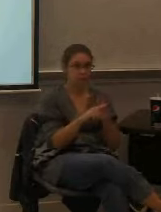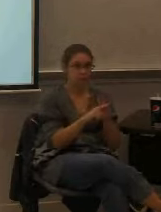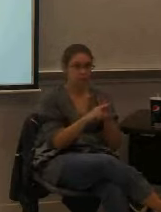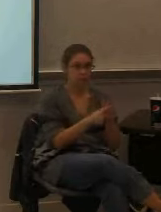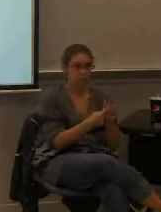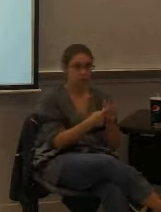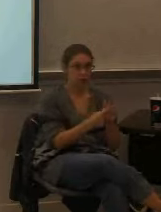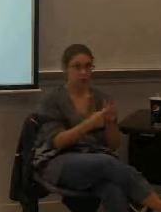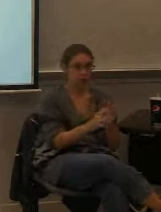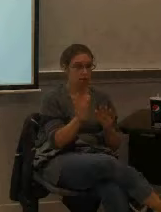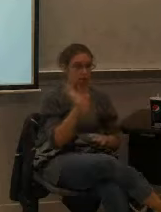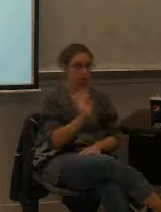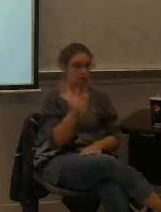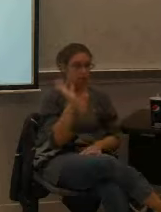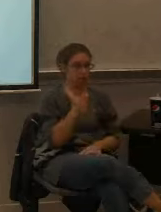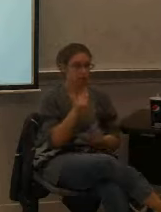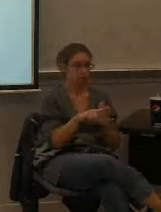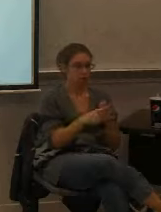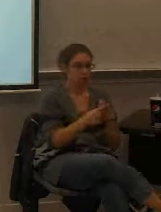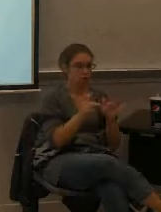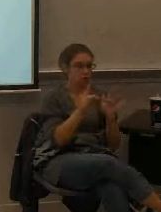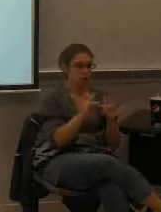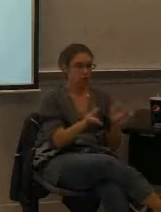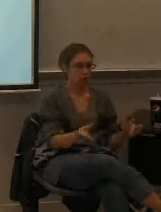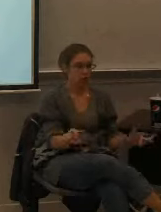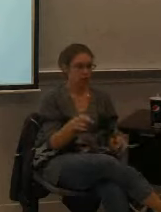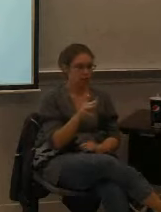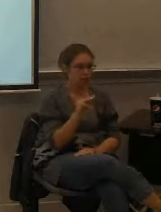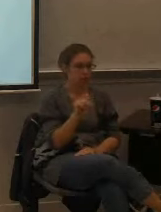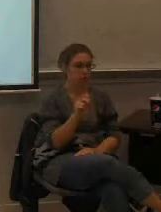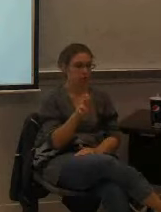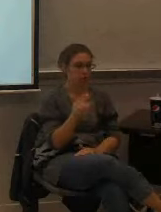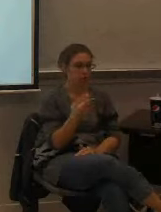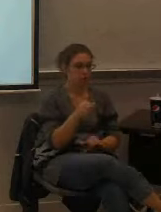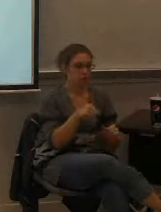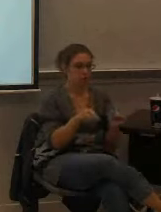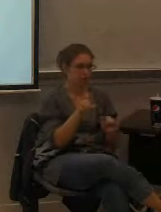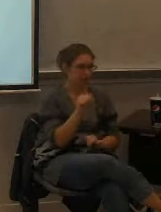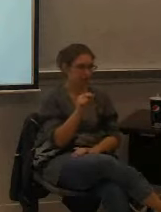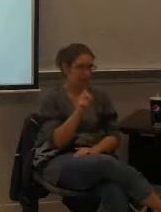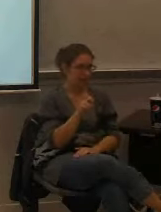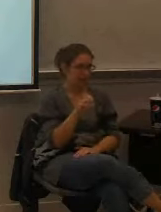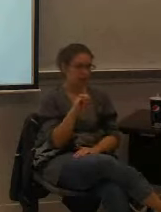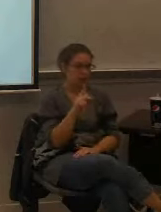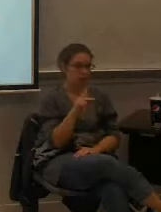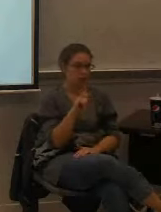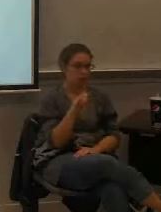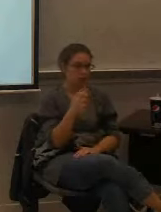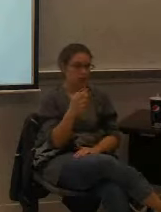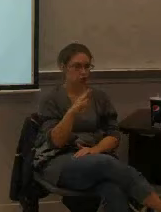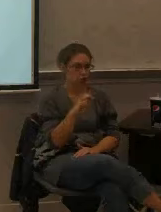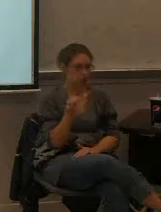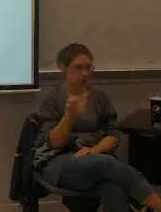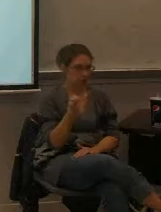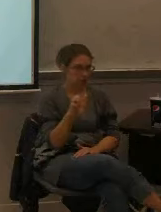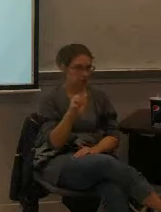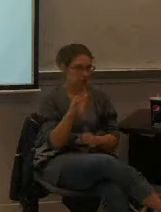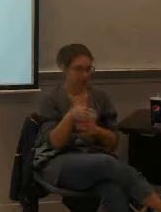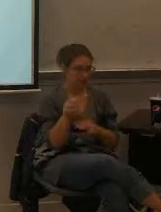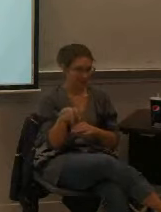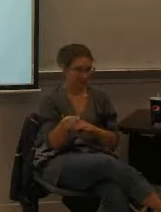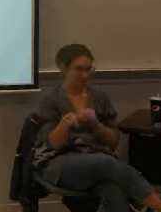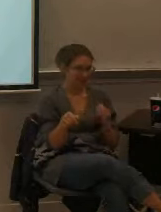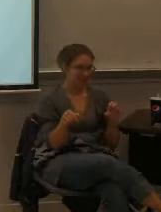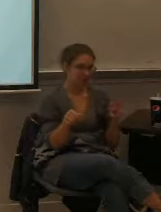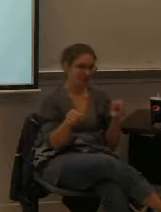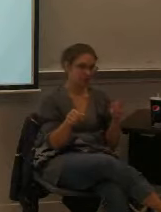starting quite some time ago, they started draining the marshes around Lake Okeechobee, and then between Okeechobee and the